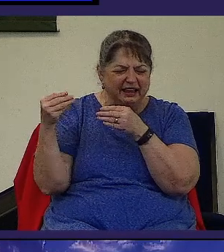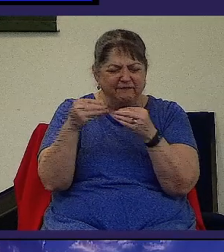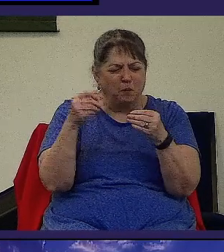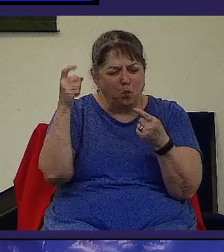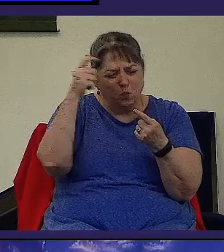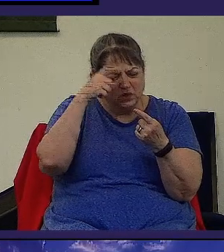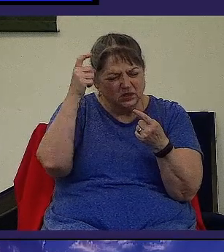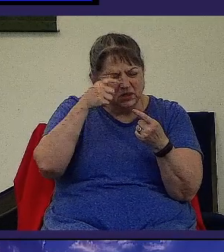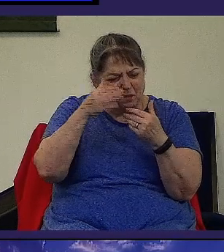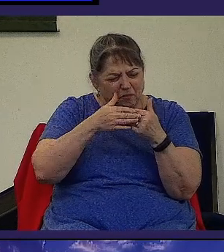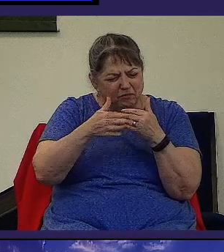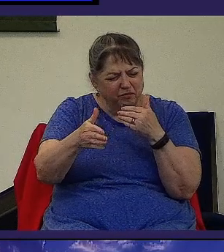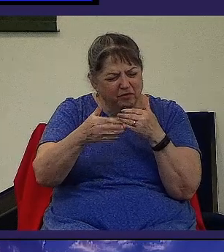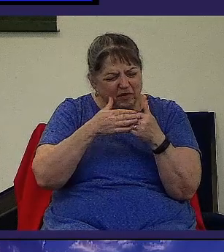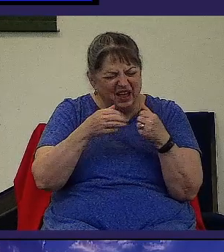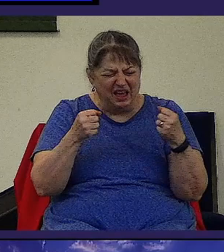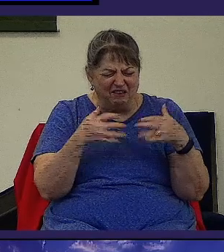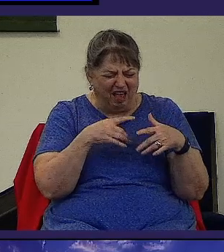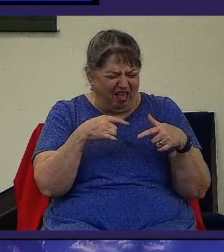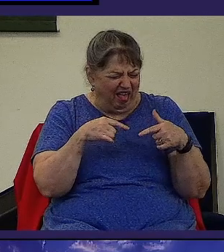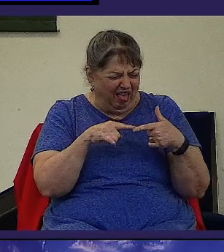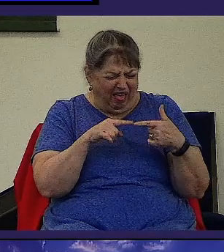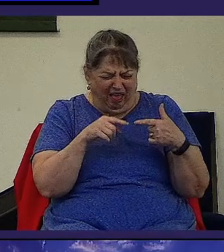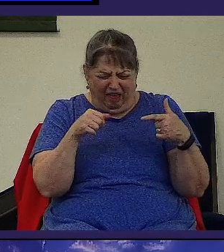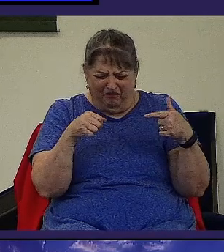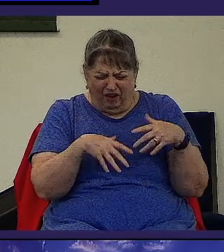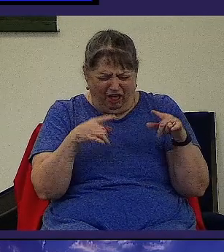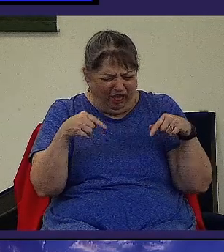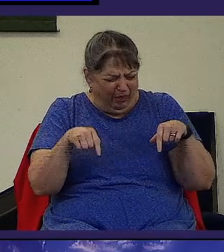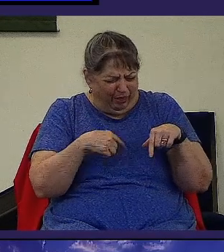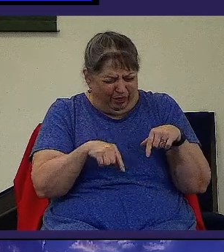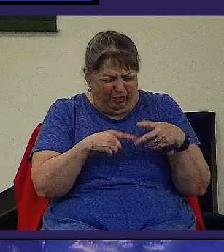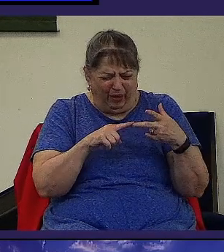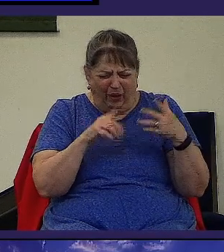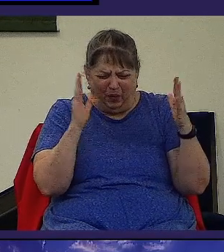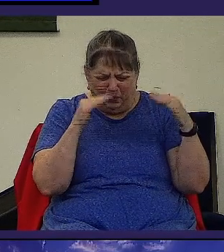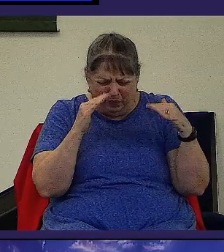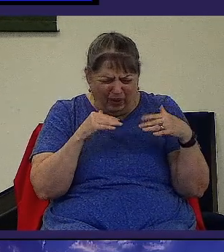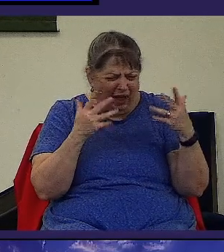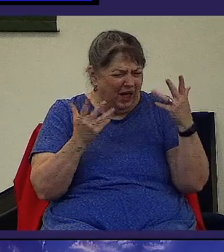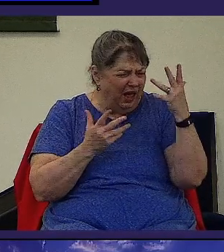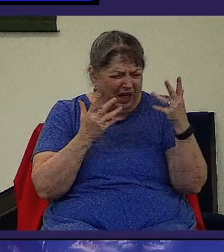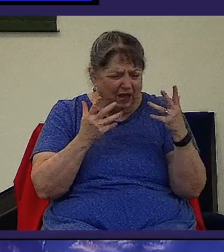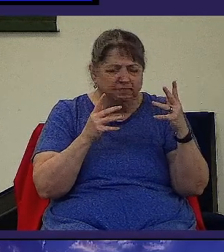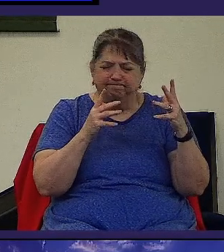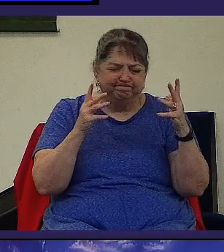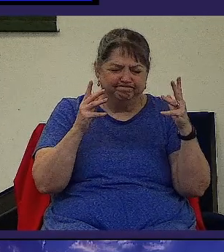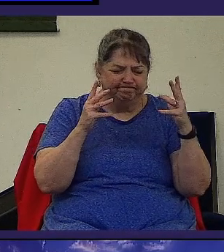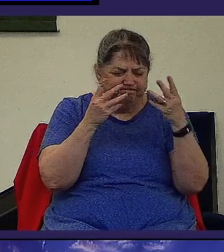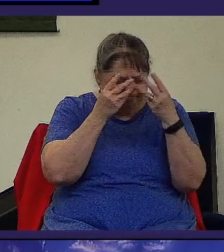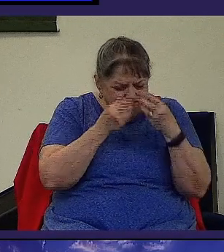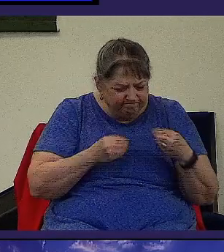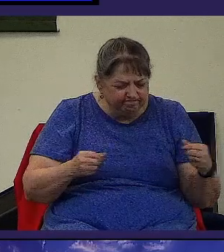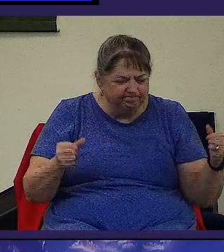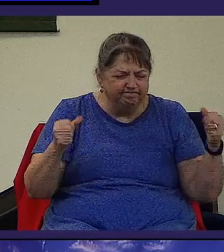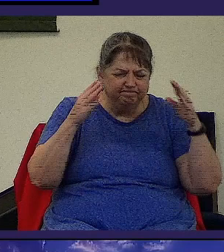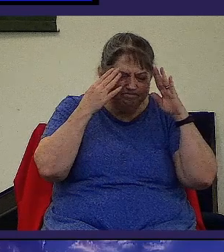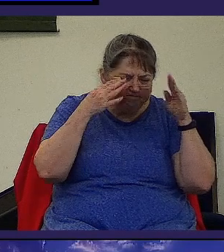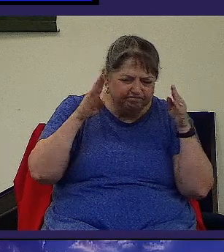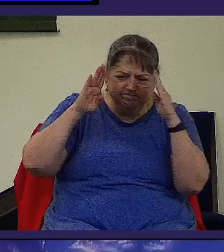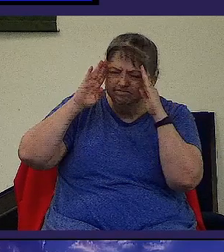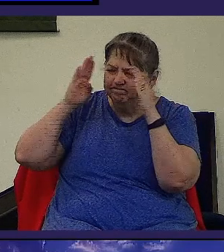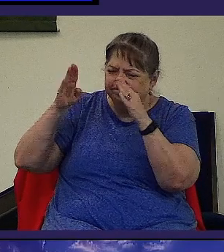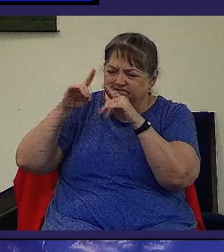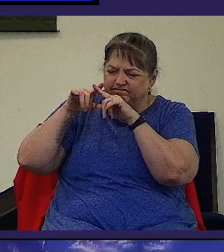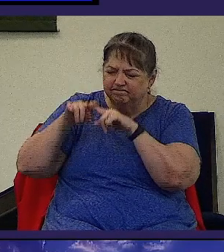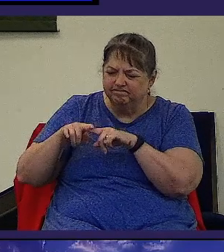they do god pray against anxieties and fears or worries or concerns of the what-ifs in the name of jesus and that if any of that should come they'd